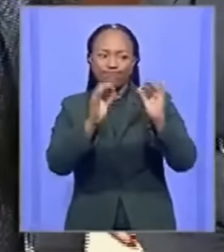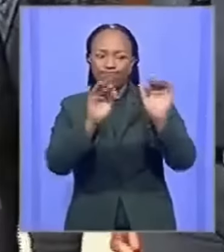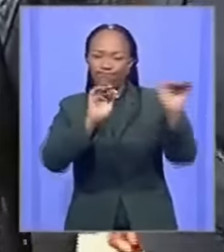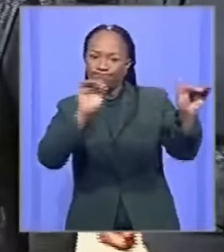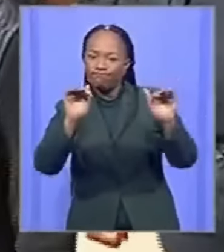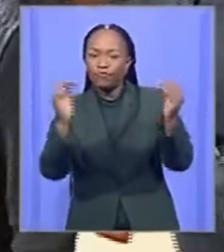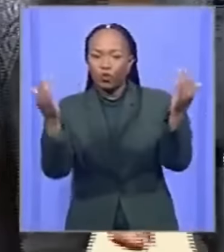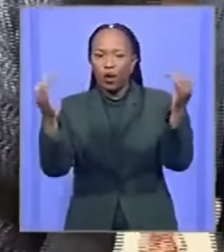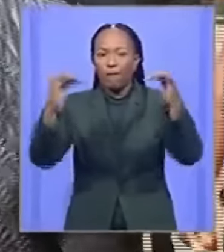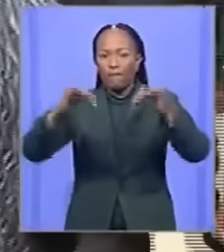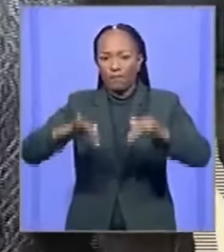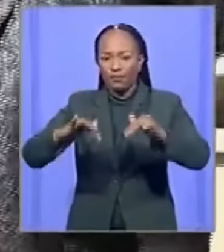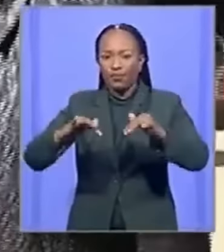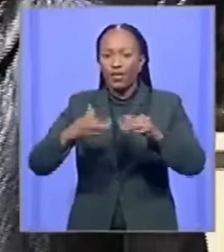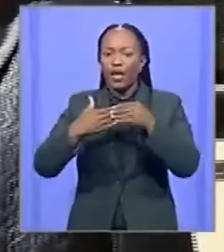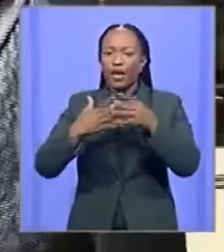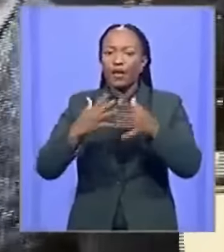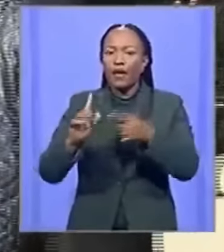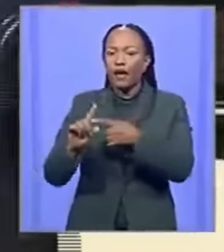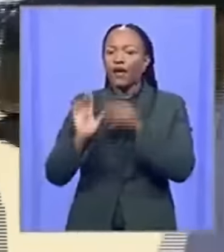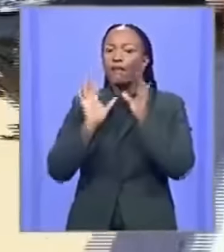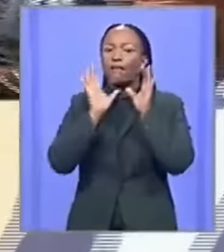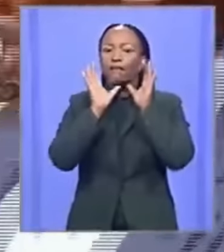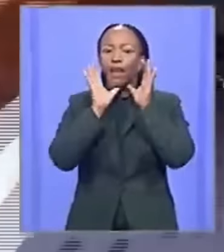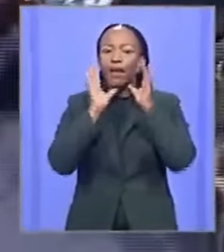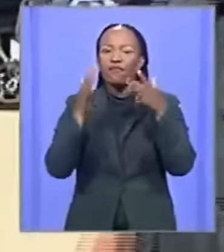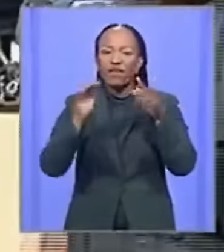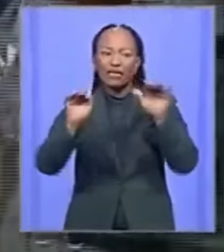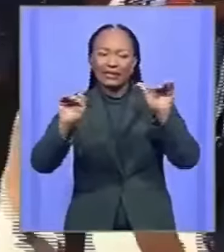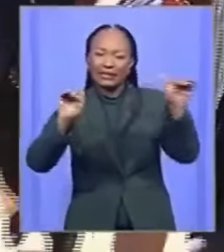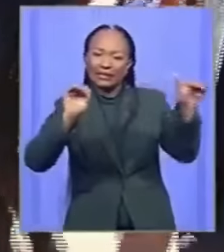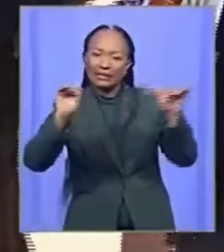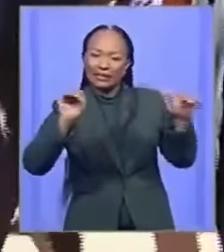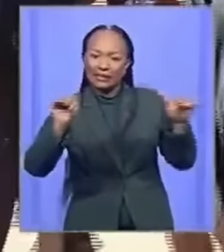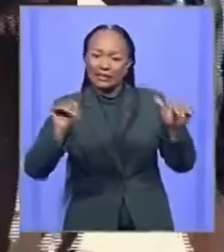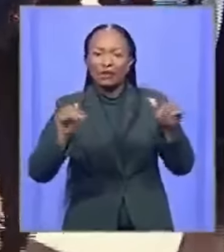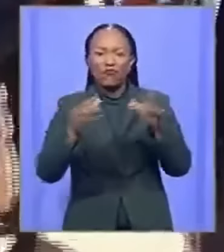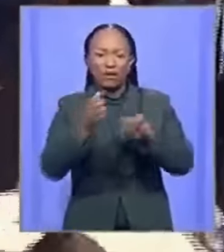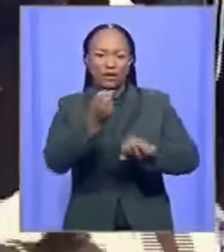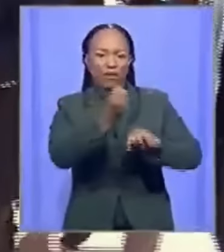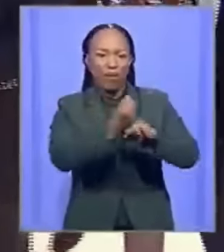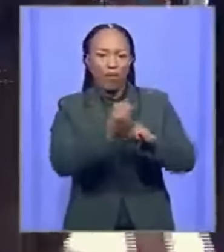EFF Julius Malema o thomile lesolo la gagwe la go uawetša bakgethi ka go kopana